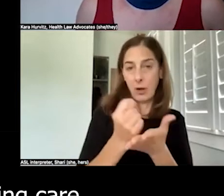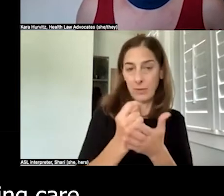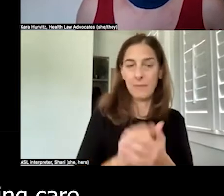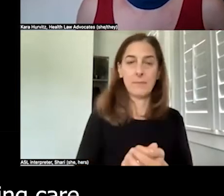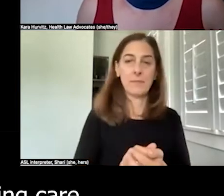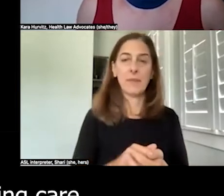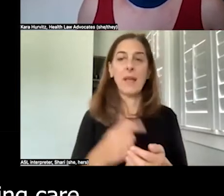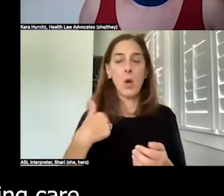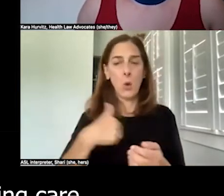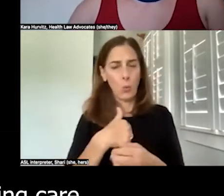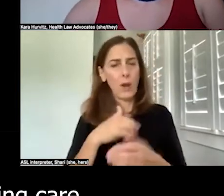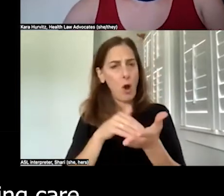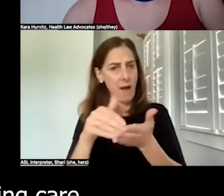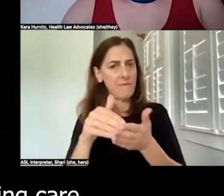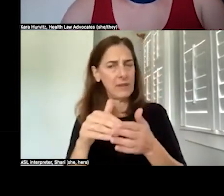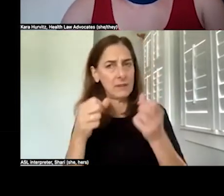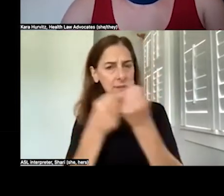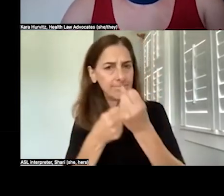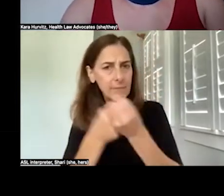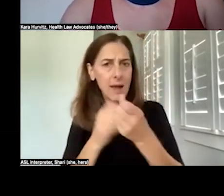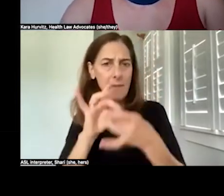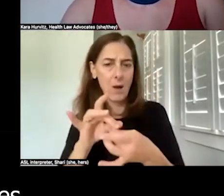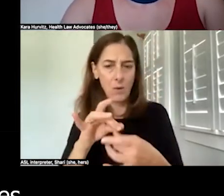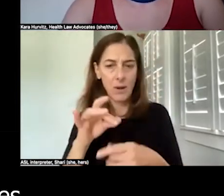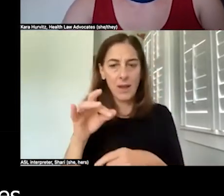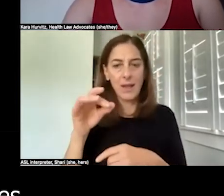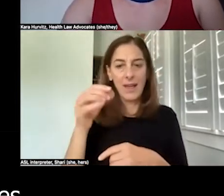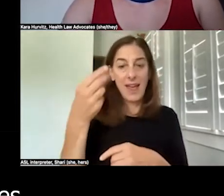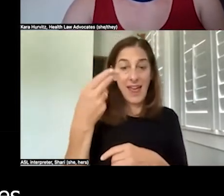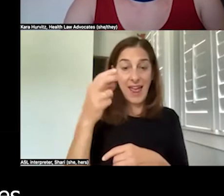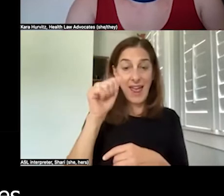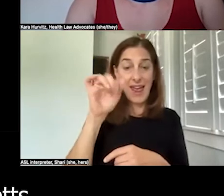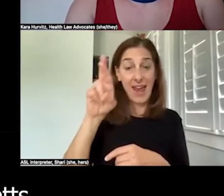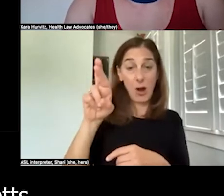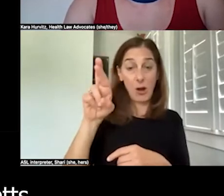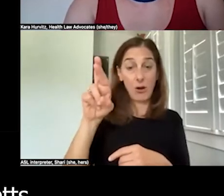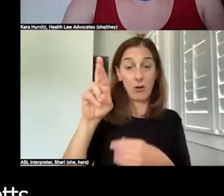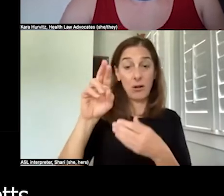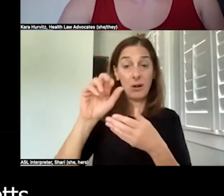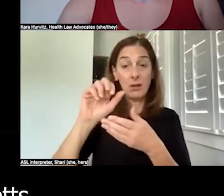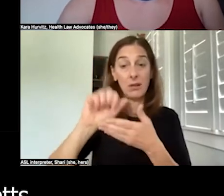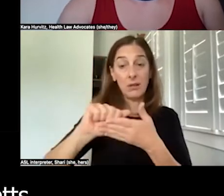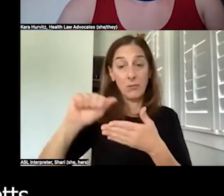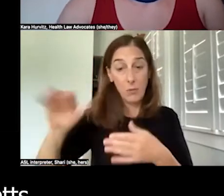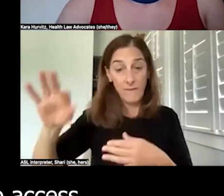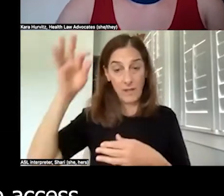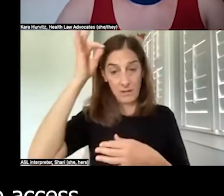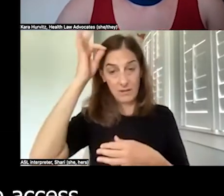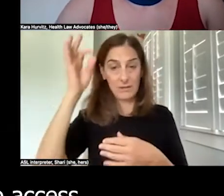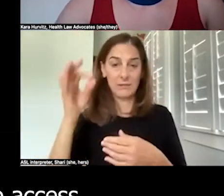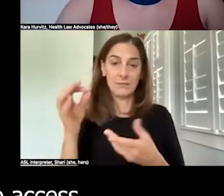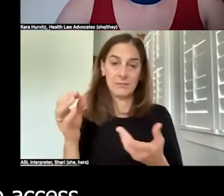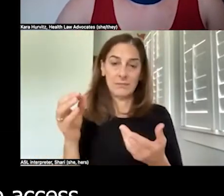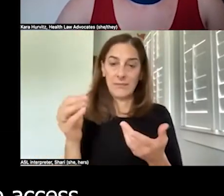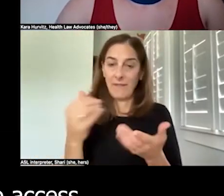hair removal-related gender affirming care. For whatever reason, we don't tend to see cases where, here in Massachusetts, where